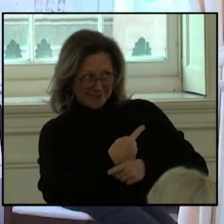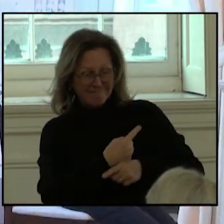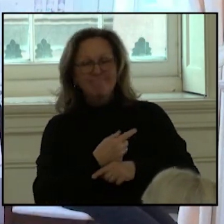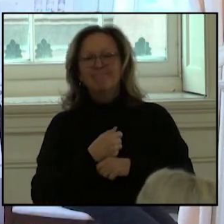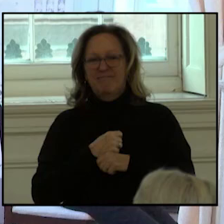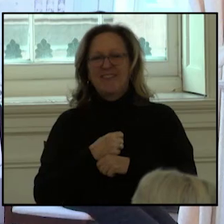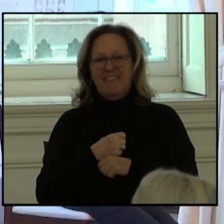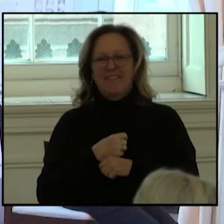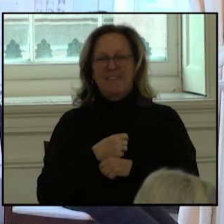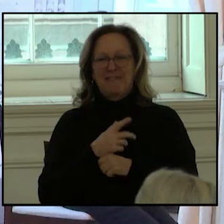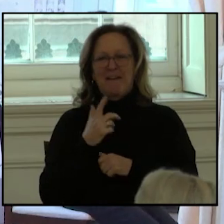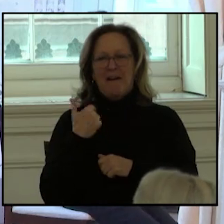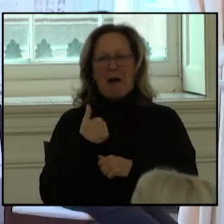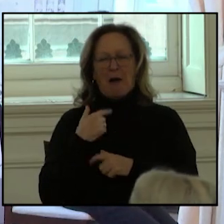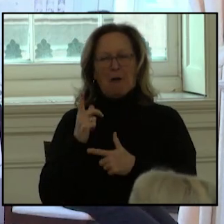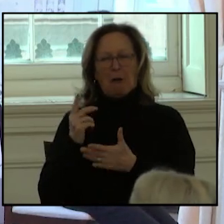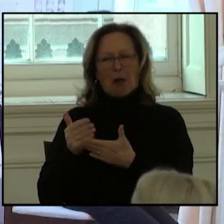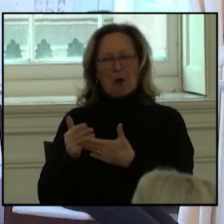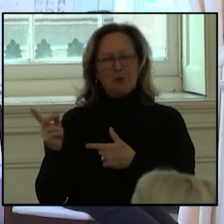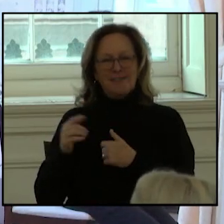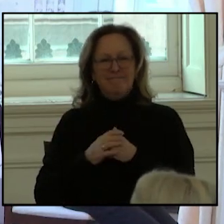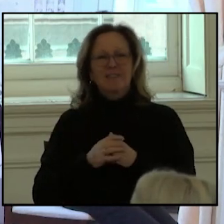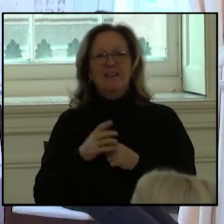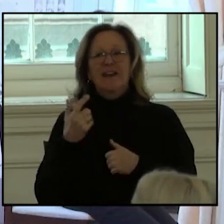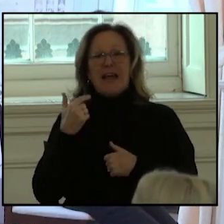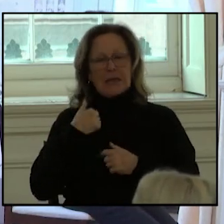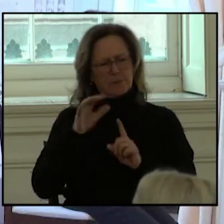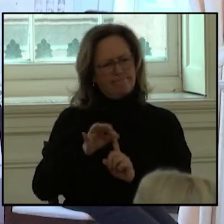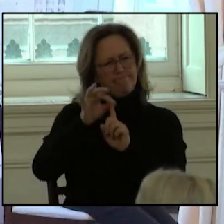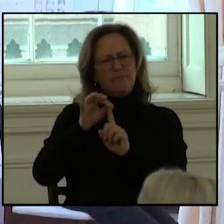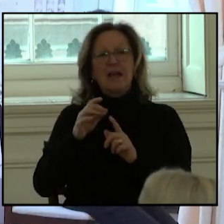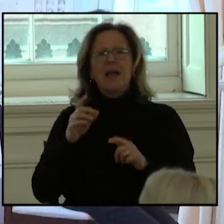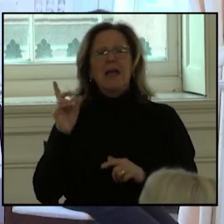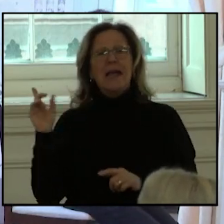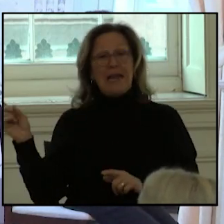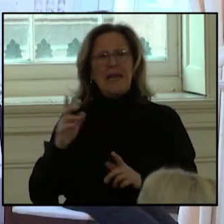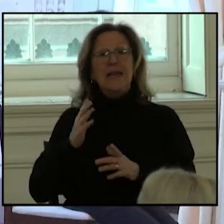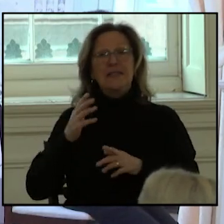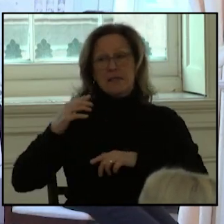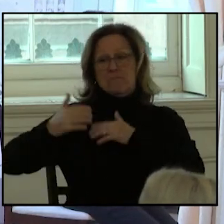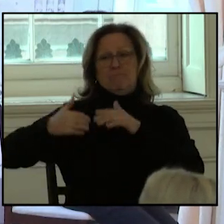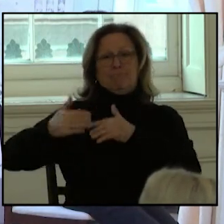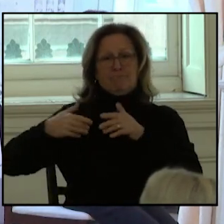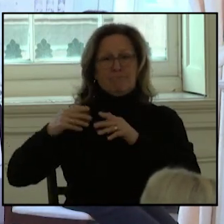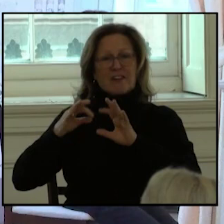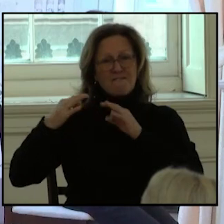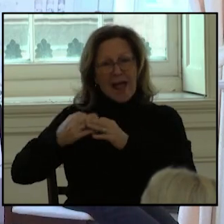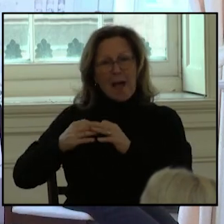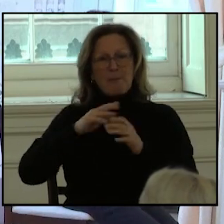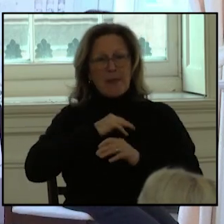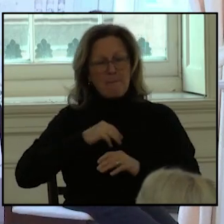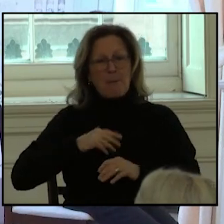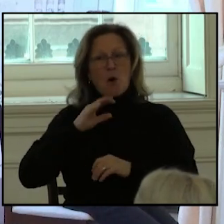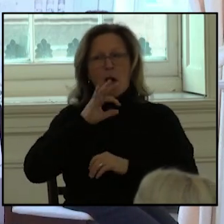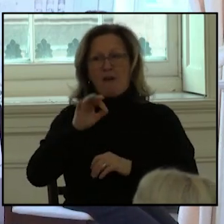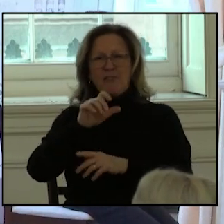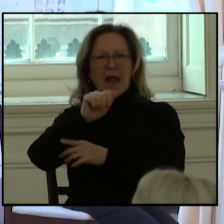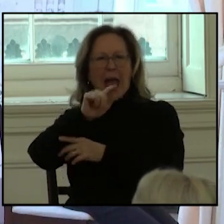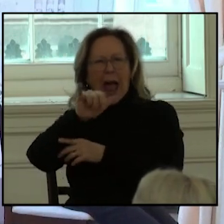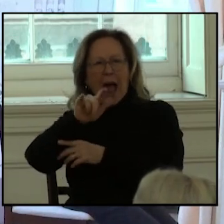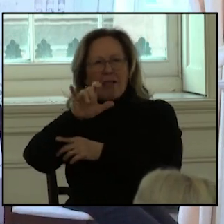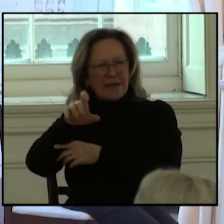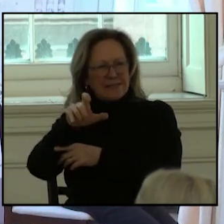but he's one of the few. And he is a descendant of the enslaved and founder of the Alex Breon Corporation, a